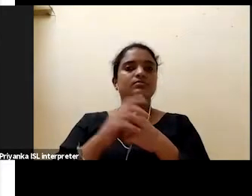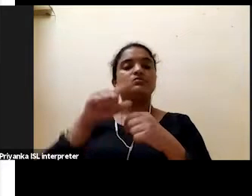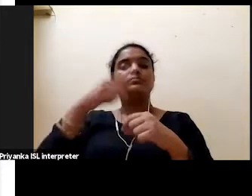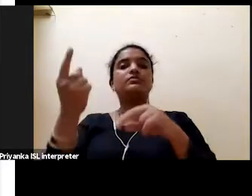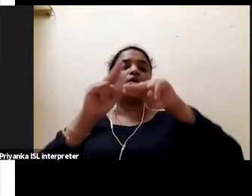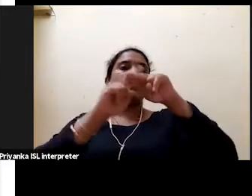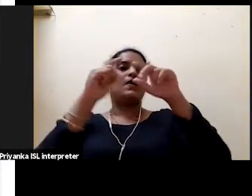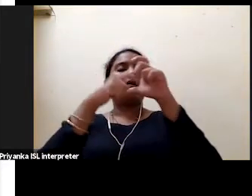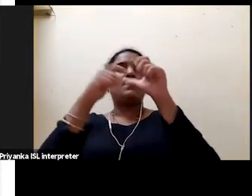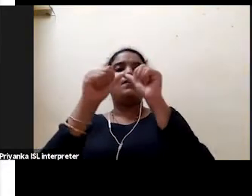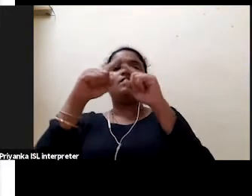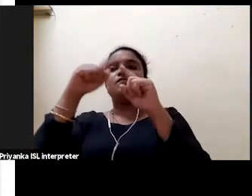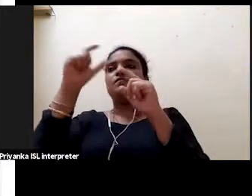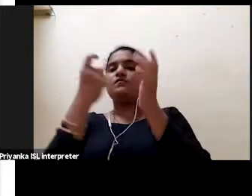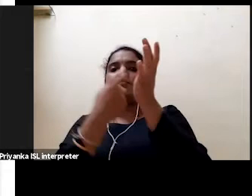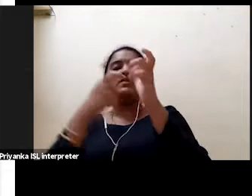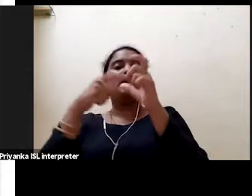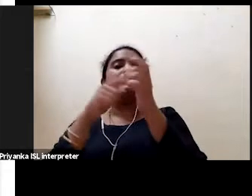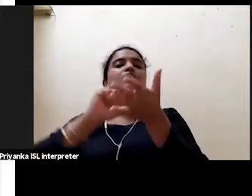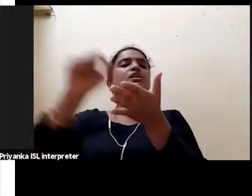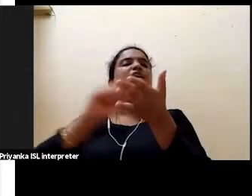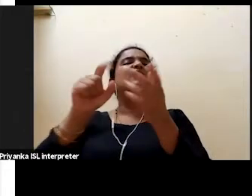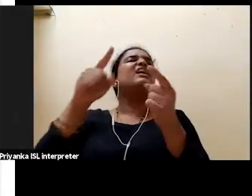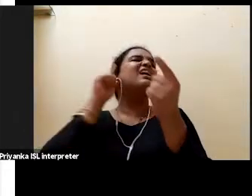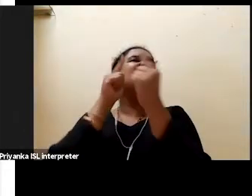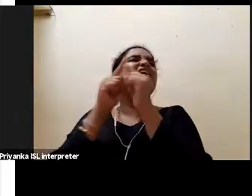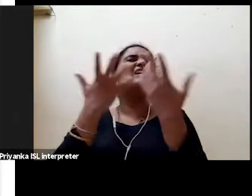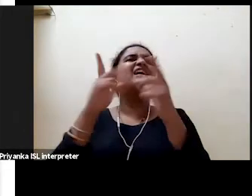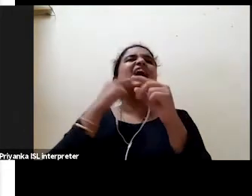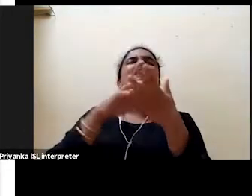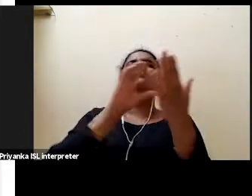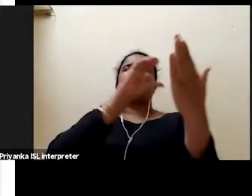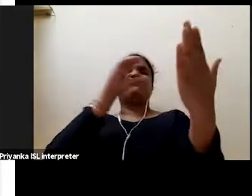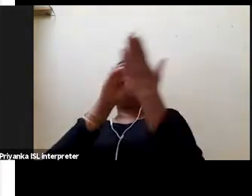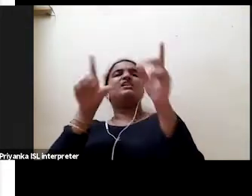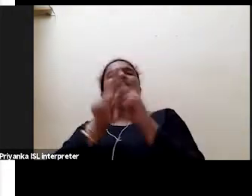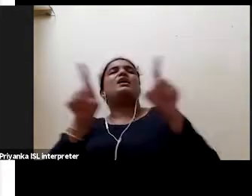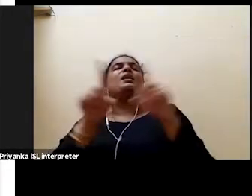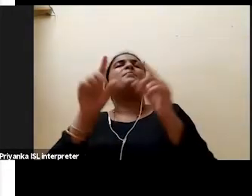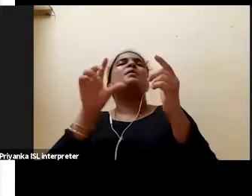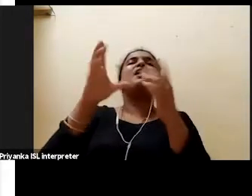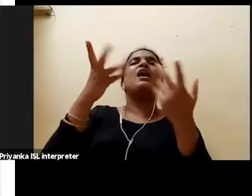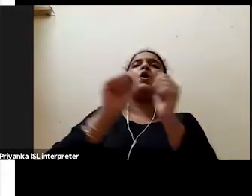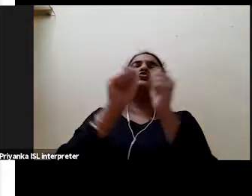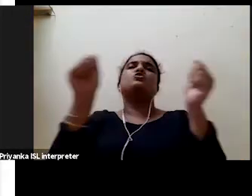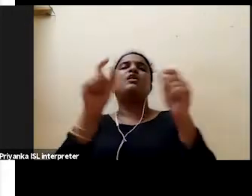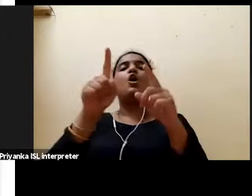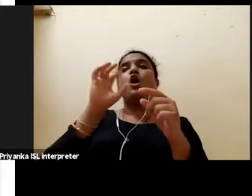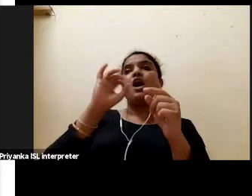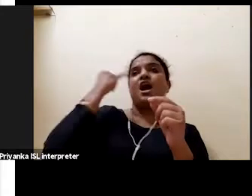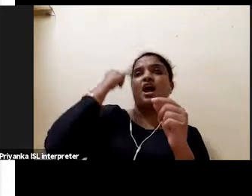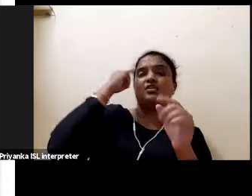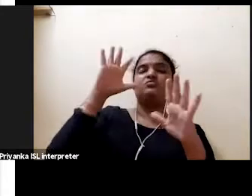either mostly freelancers. They pitch to the editors of magazines and newspapers, and depending on how good their idea is,